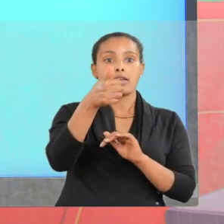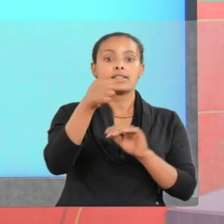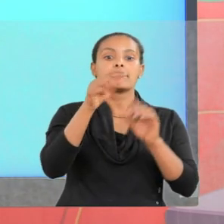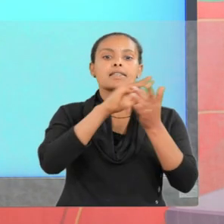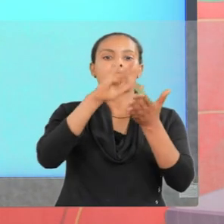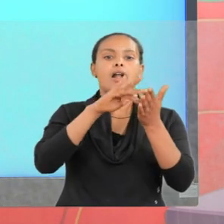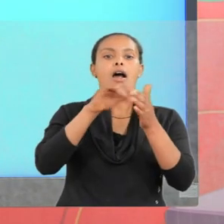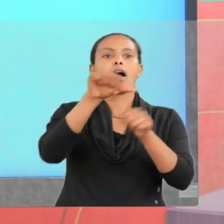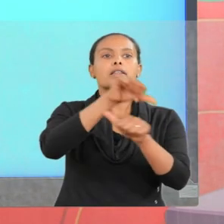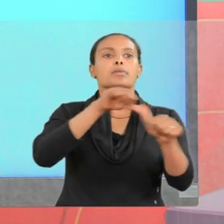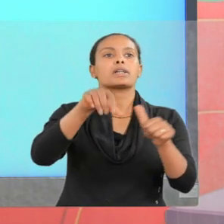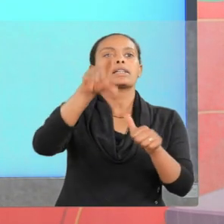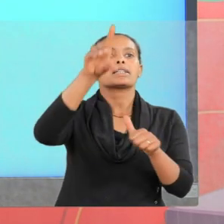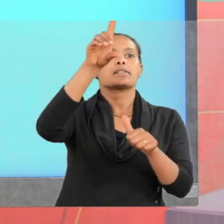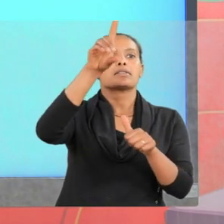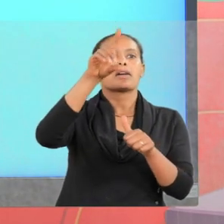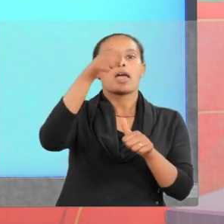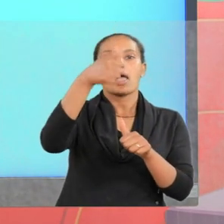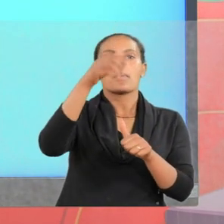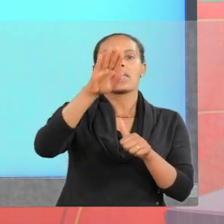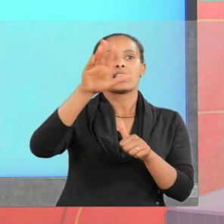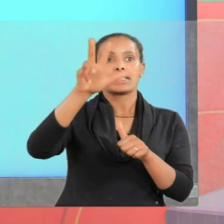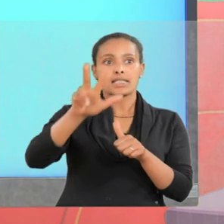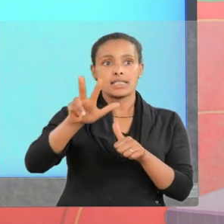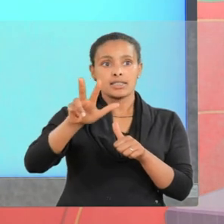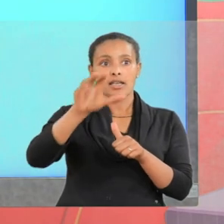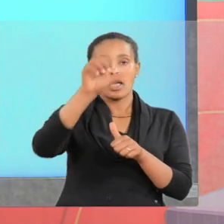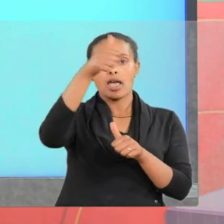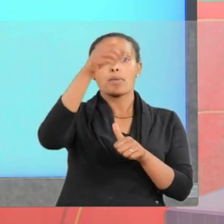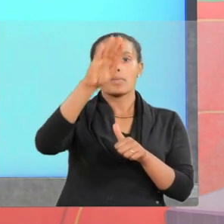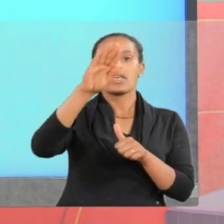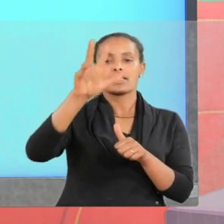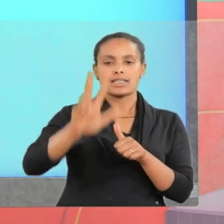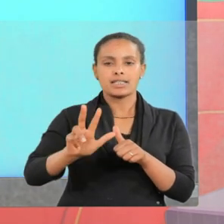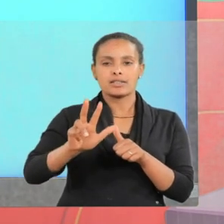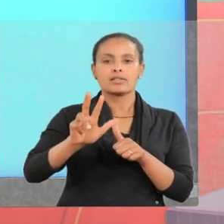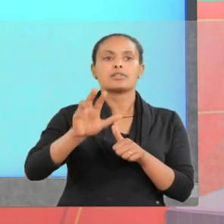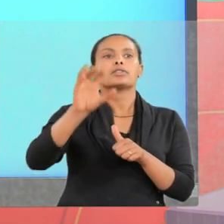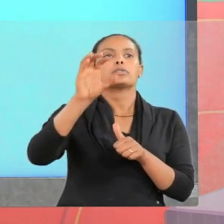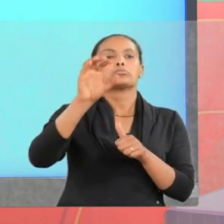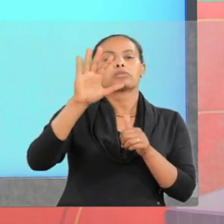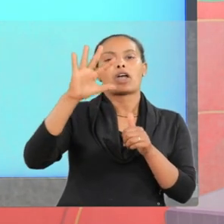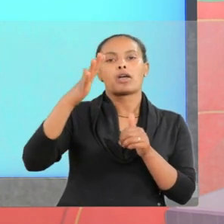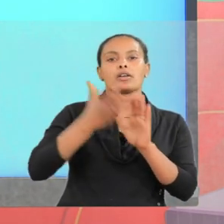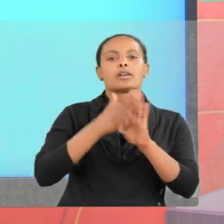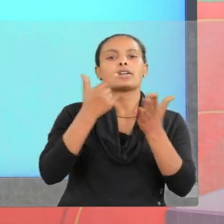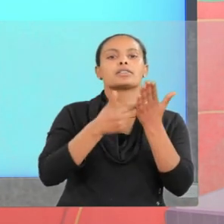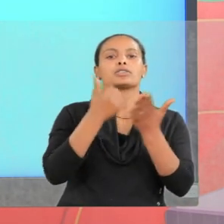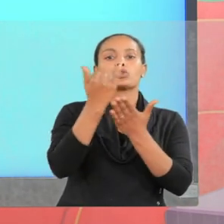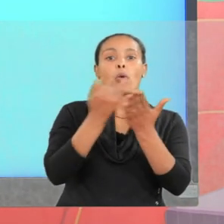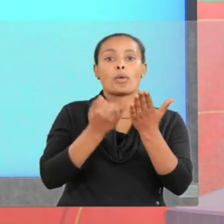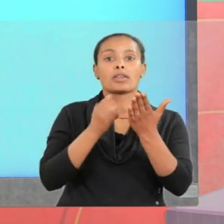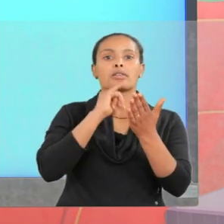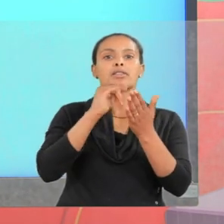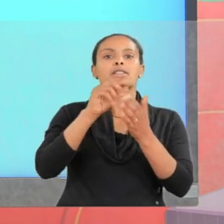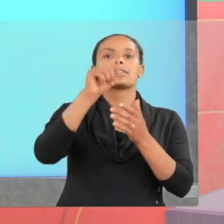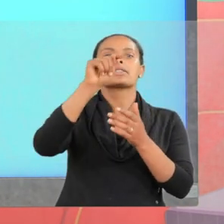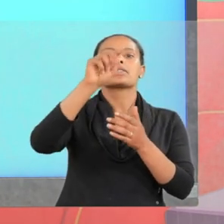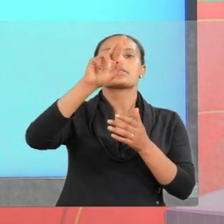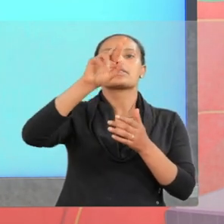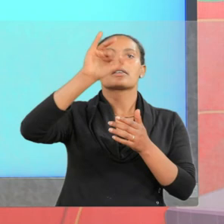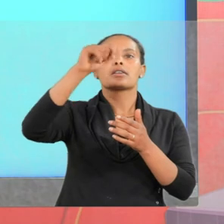atom, B3, AB3, E0 type. Its geometry is